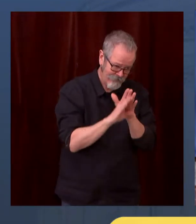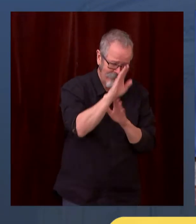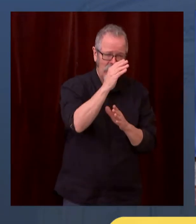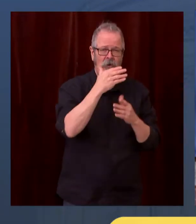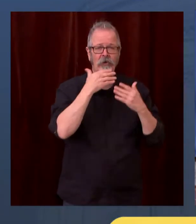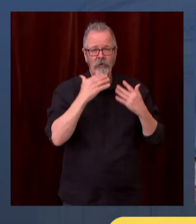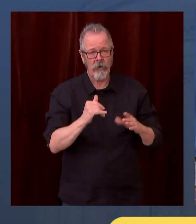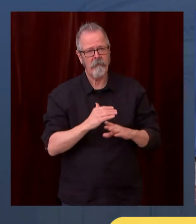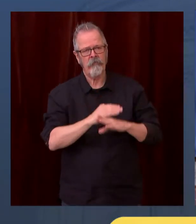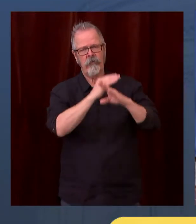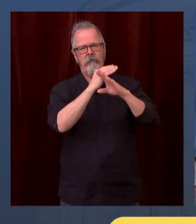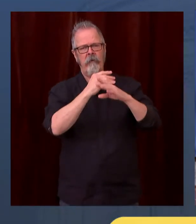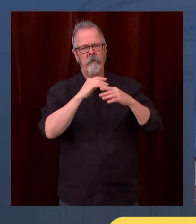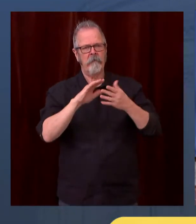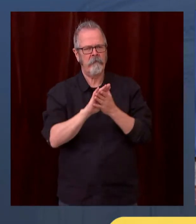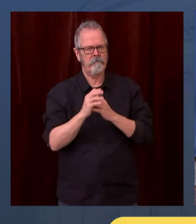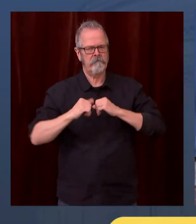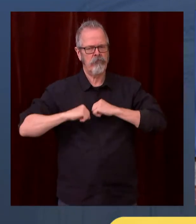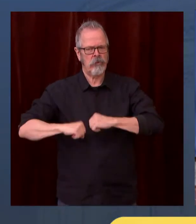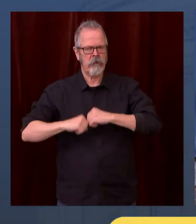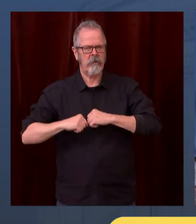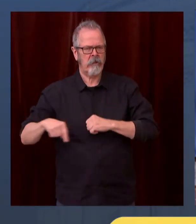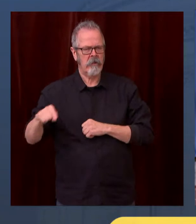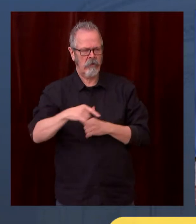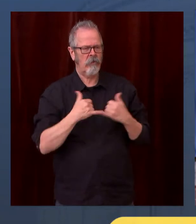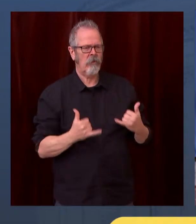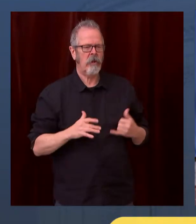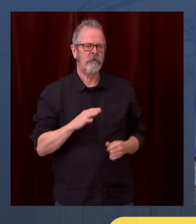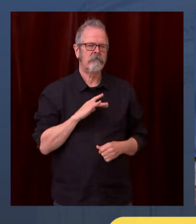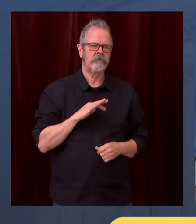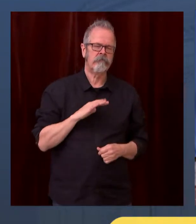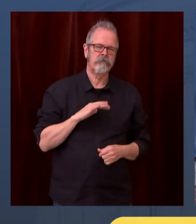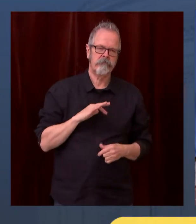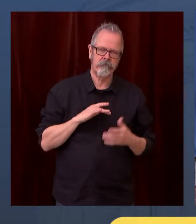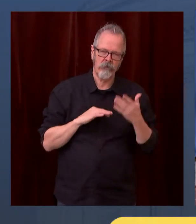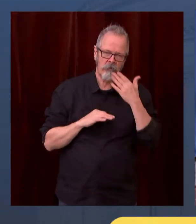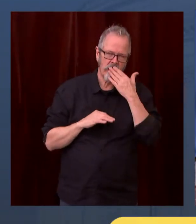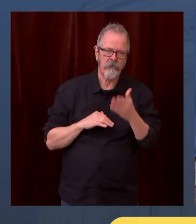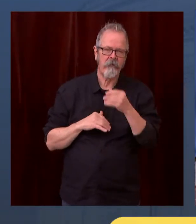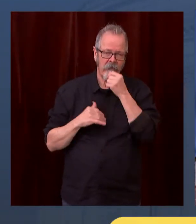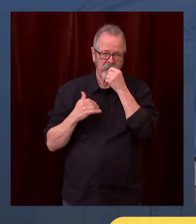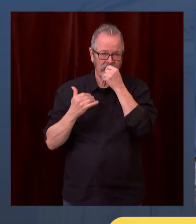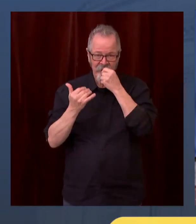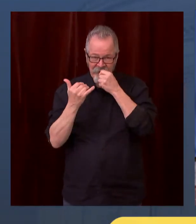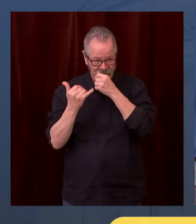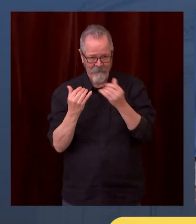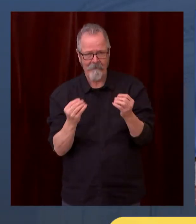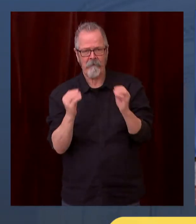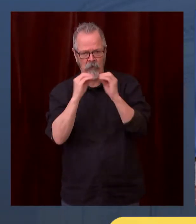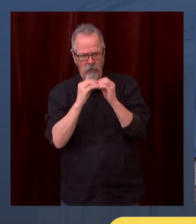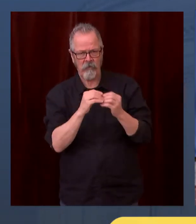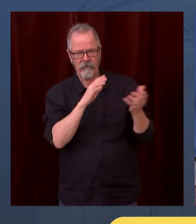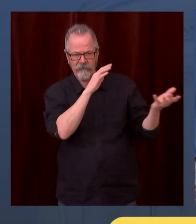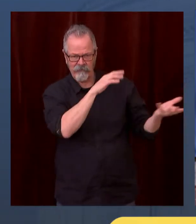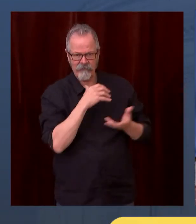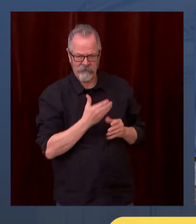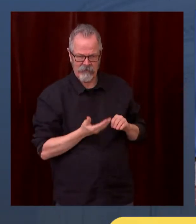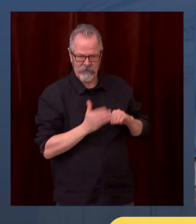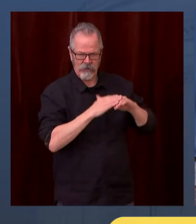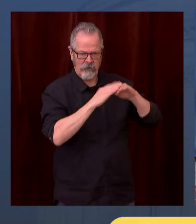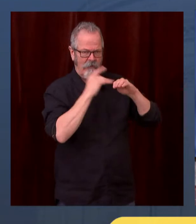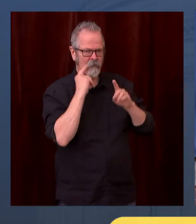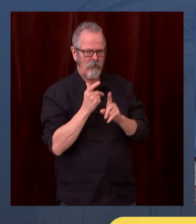being vaccinated. We are receiving increasing supplies, which is certainly